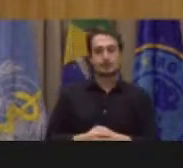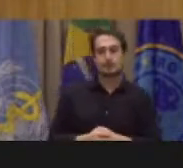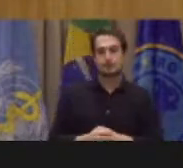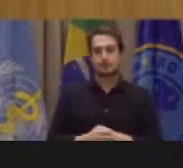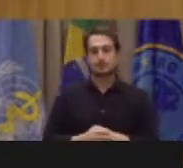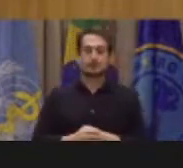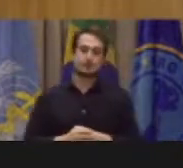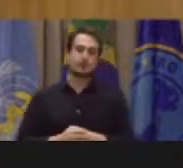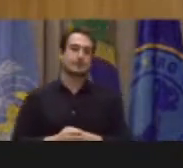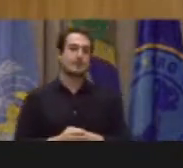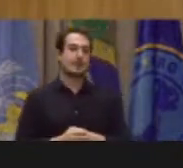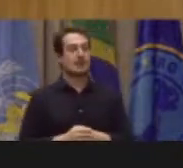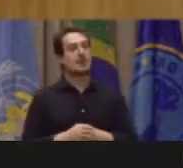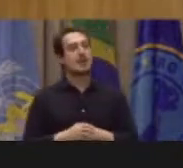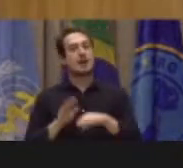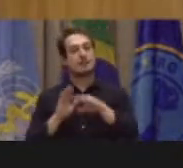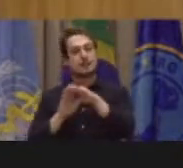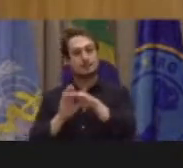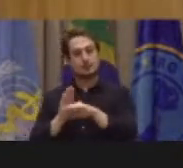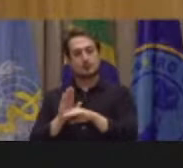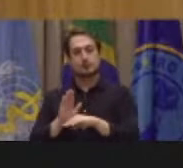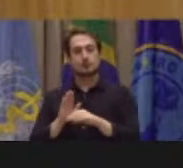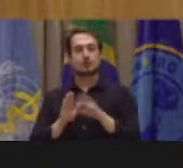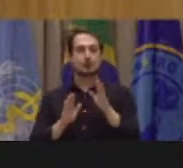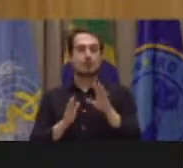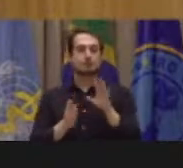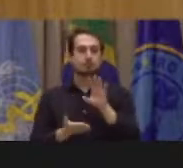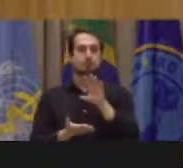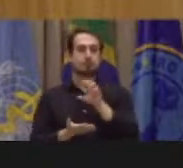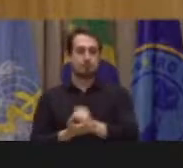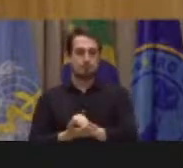made physically and we rescued them.